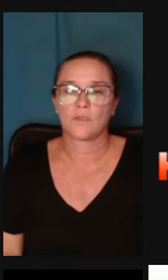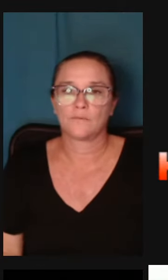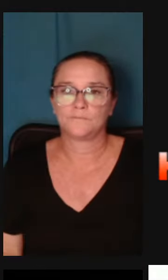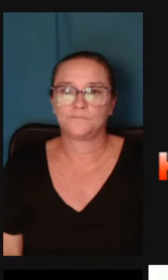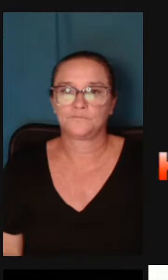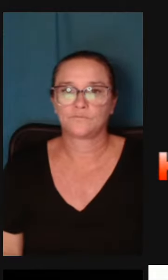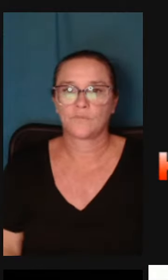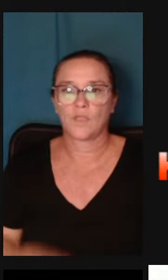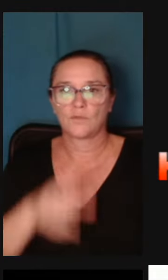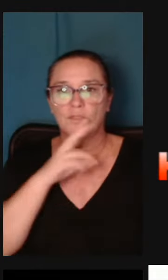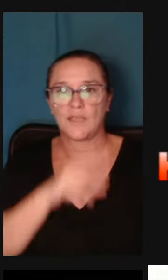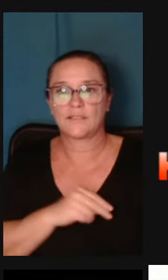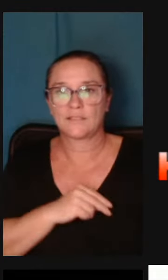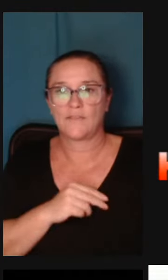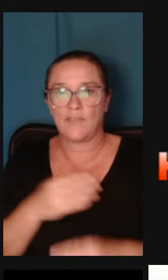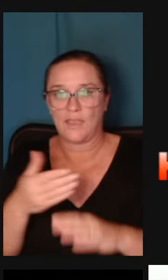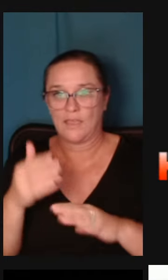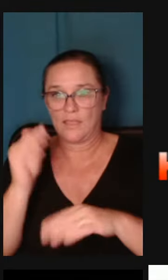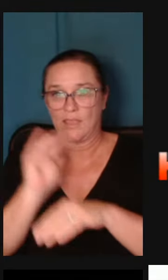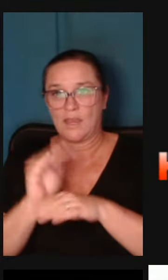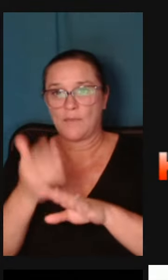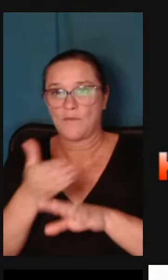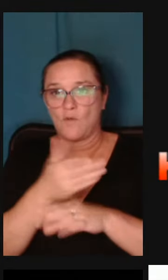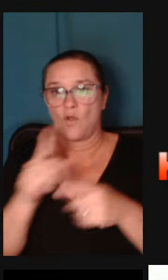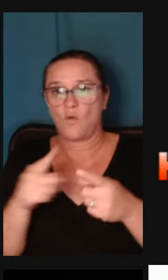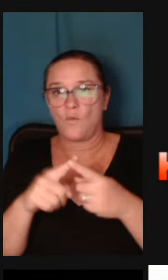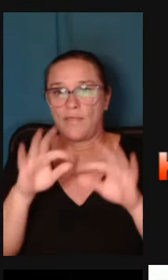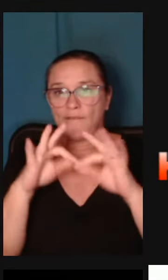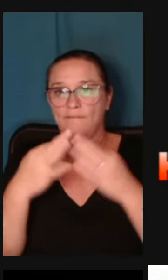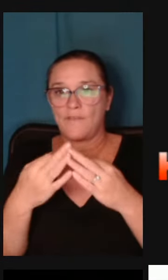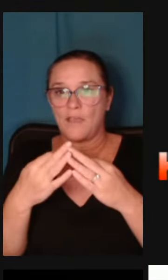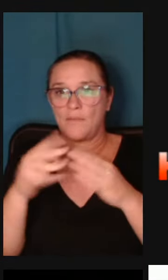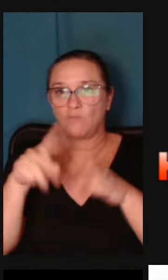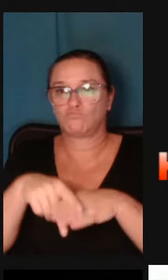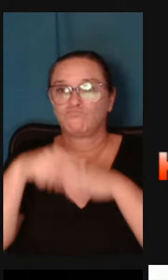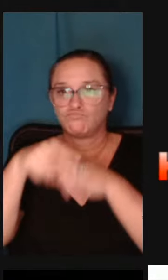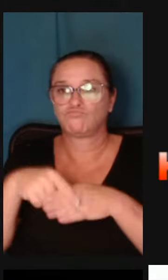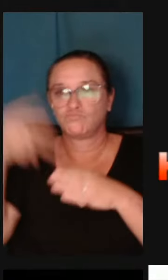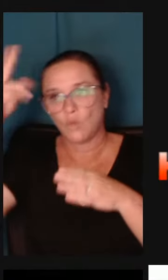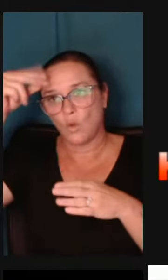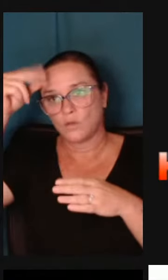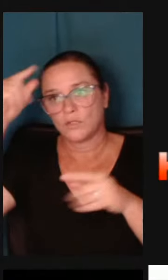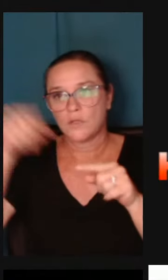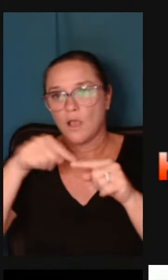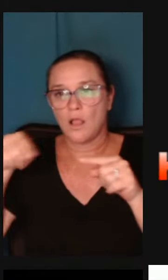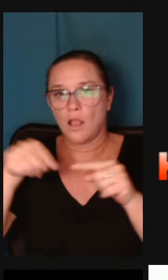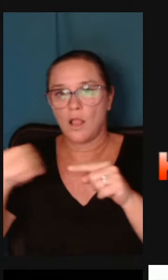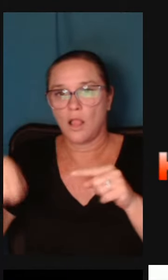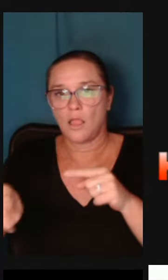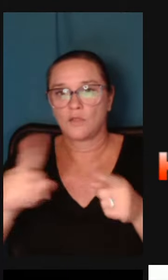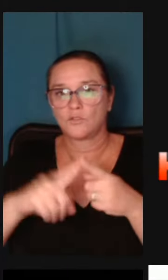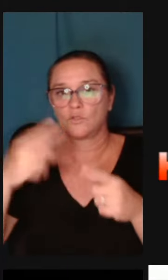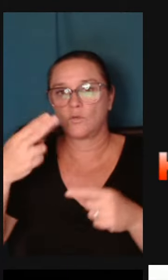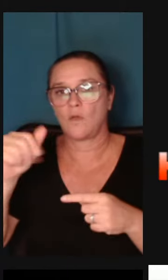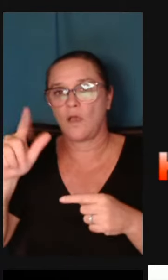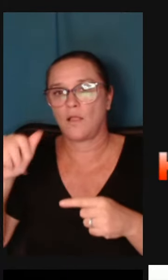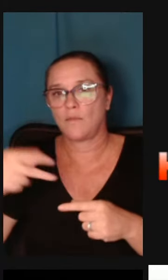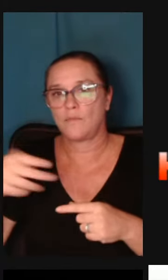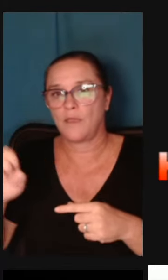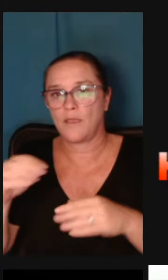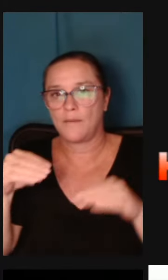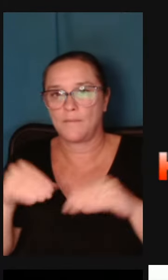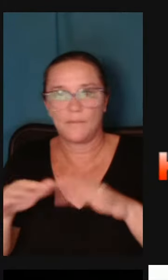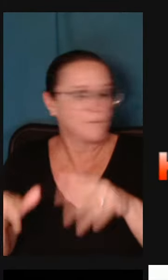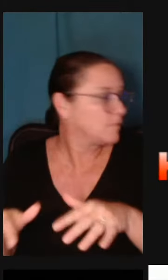it was Thanksgiving Eve when the Cruz Ohana rode several horses on a long trail to Halape Beach